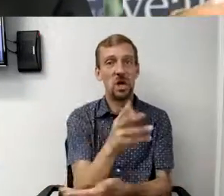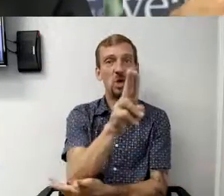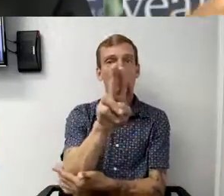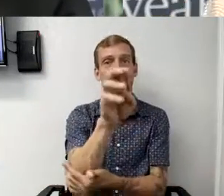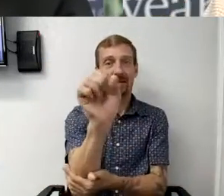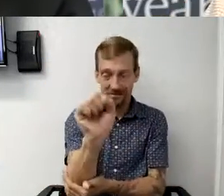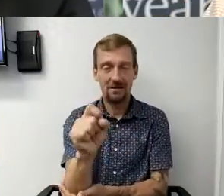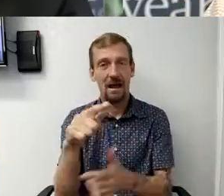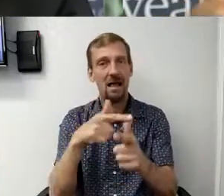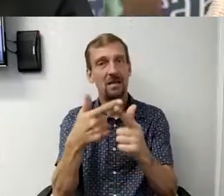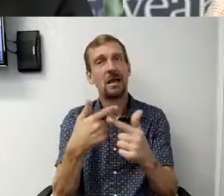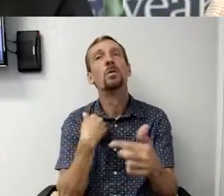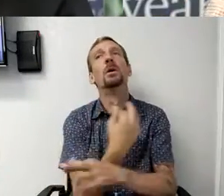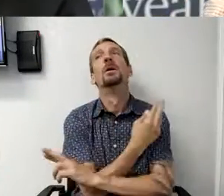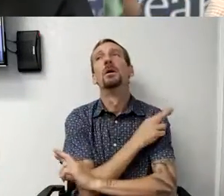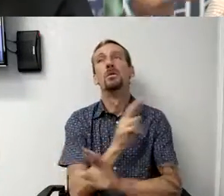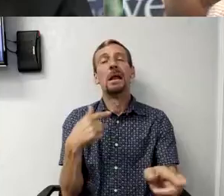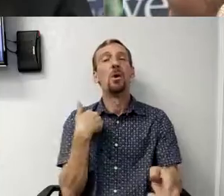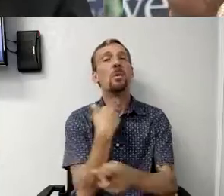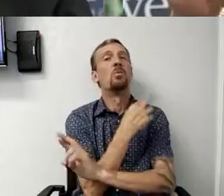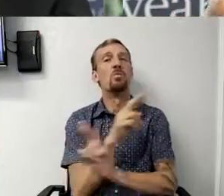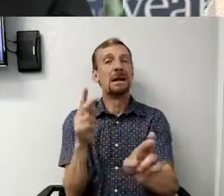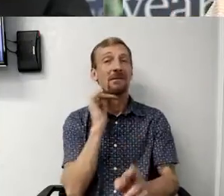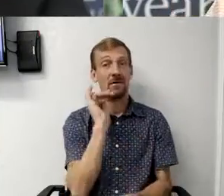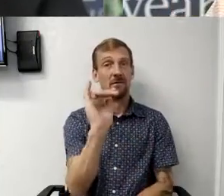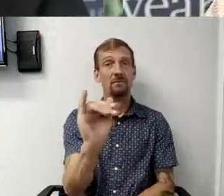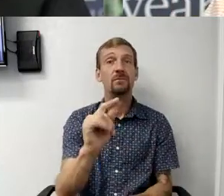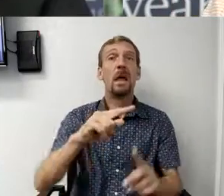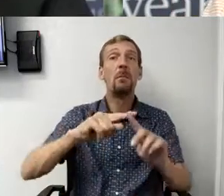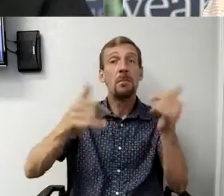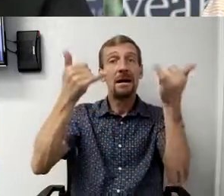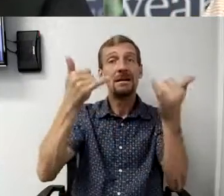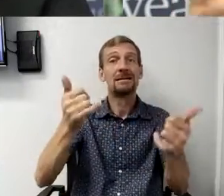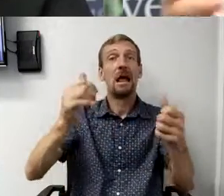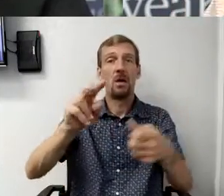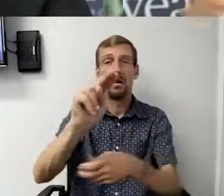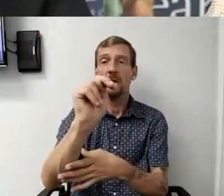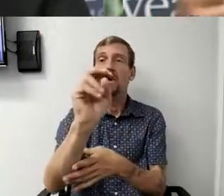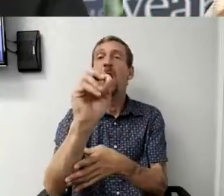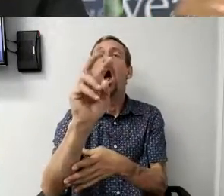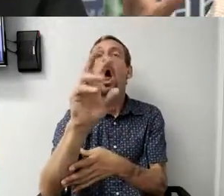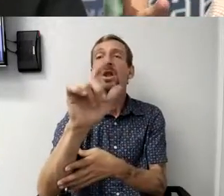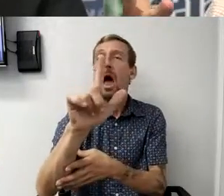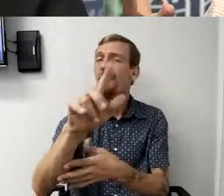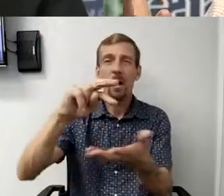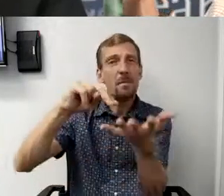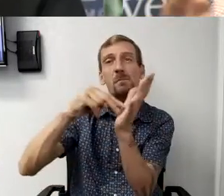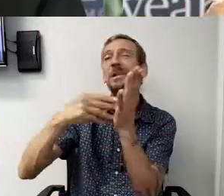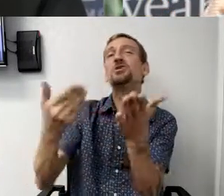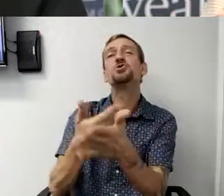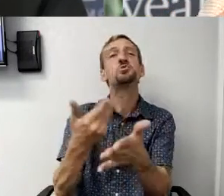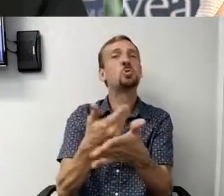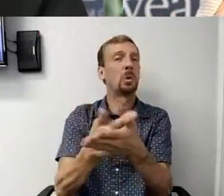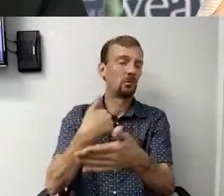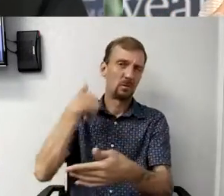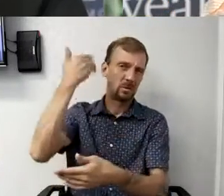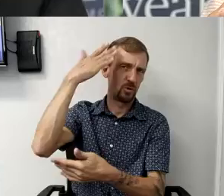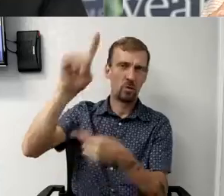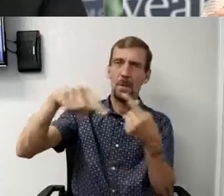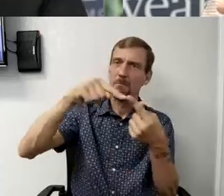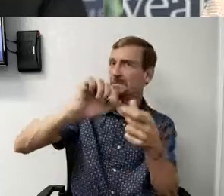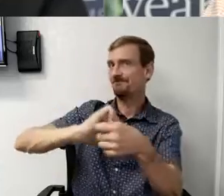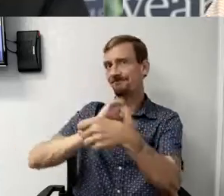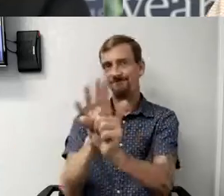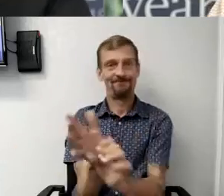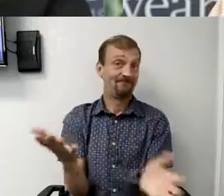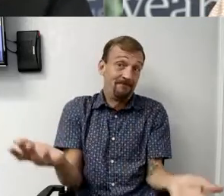protected year after year after year. And the novel coronavirus just means new, unknown. We don't know what it's going to do. Right. We still don't